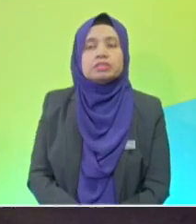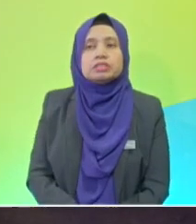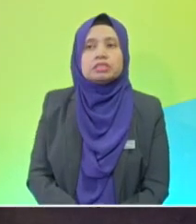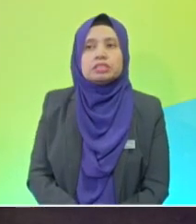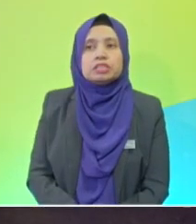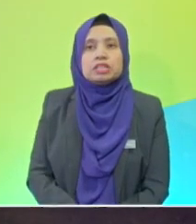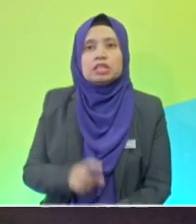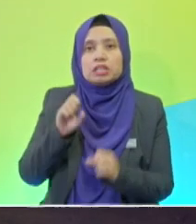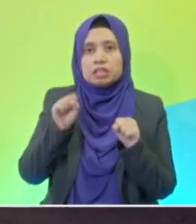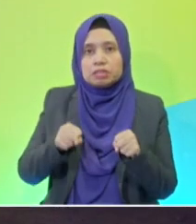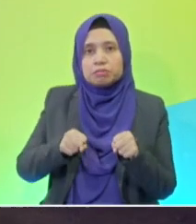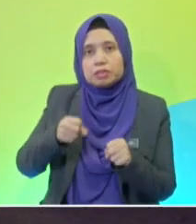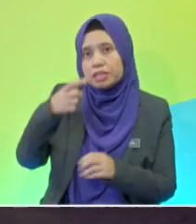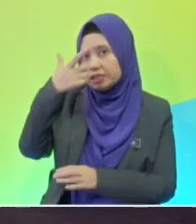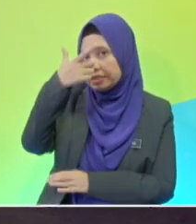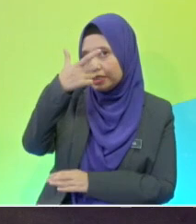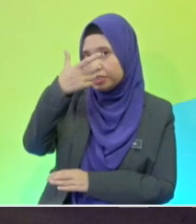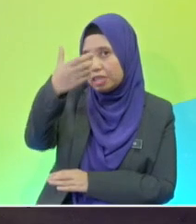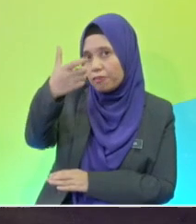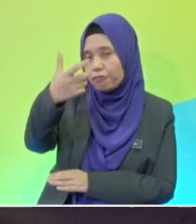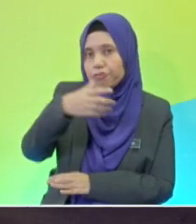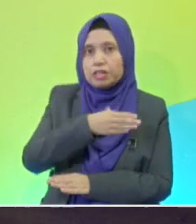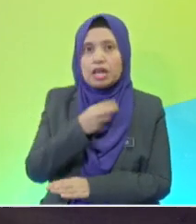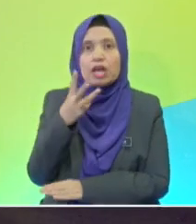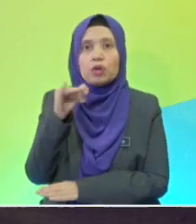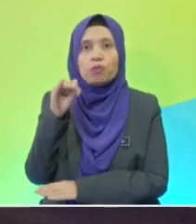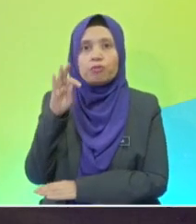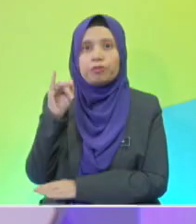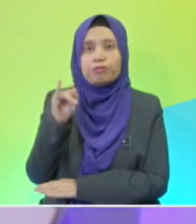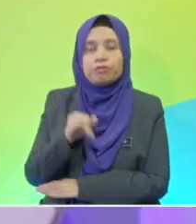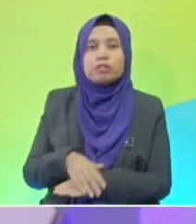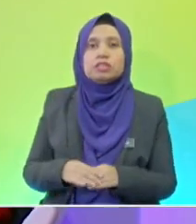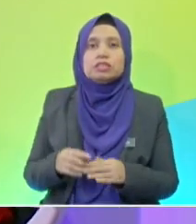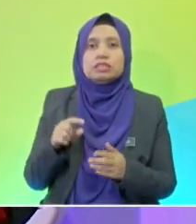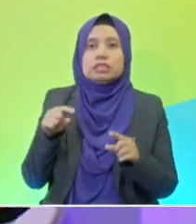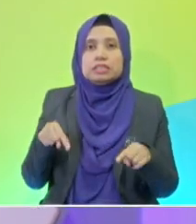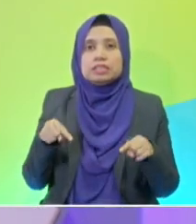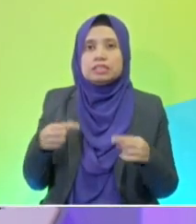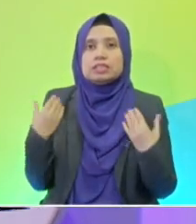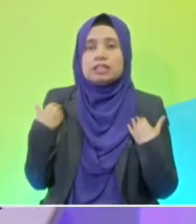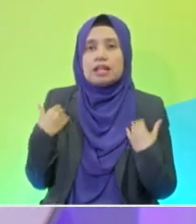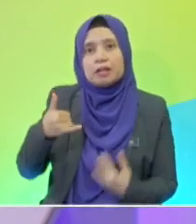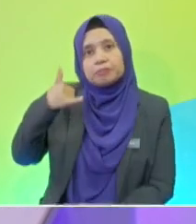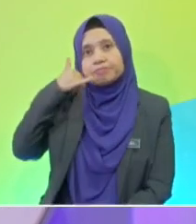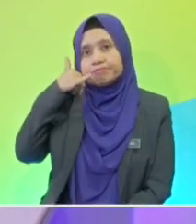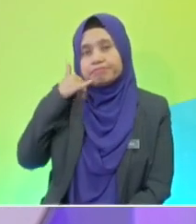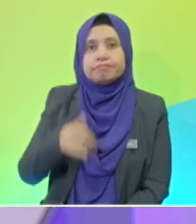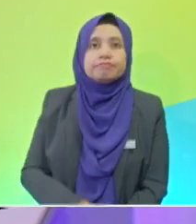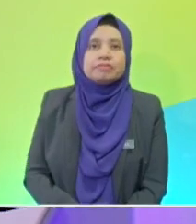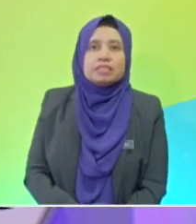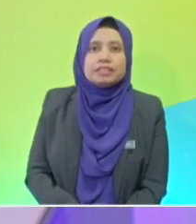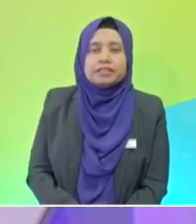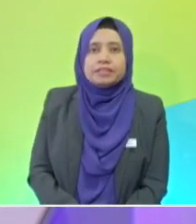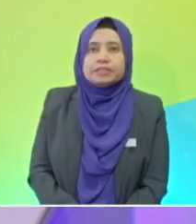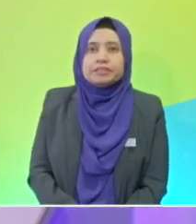and Wi-Fi, right? Okay, so this is a Antique telephone. Okay, we have an Right,